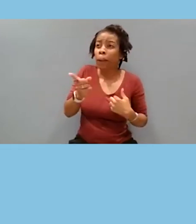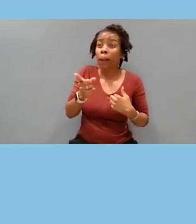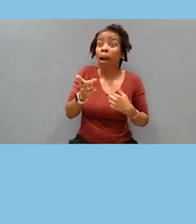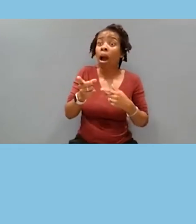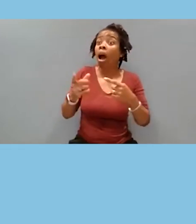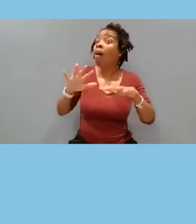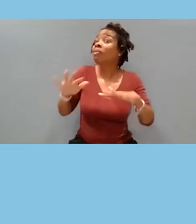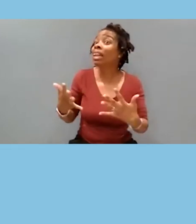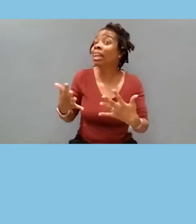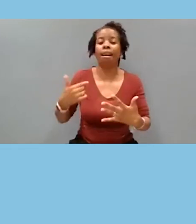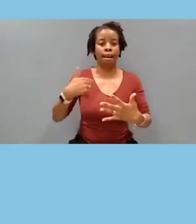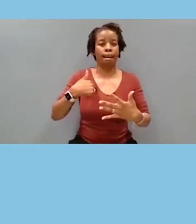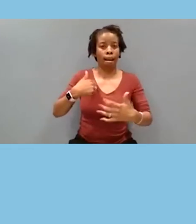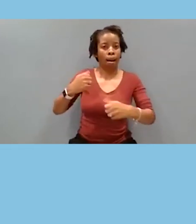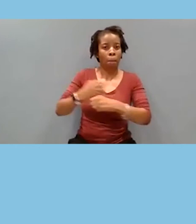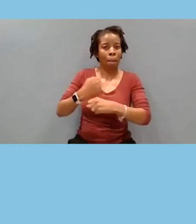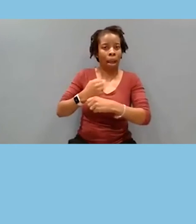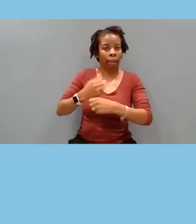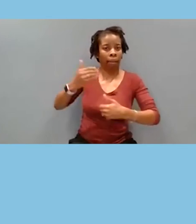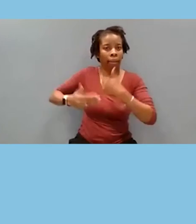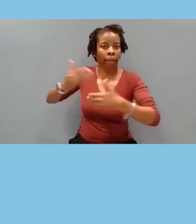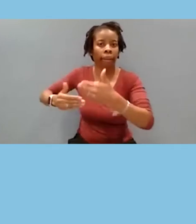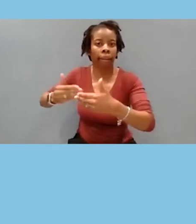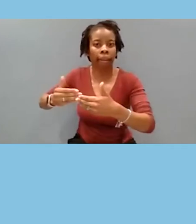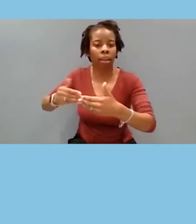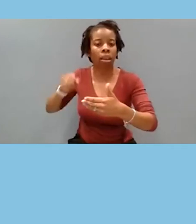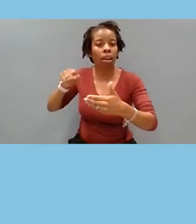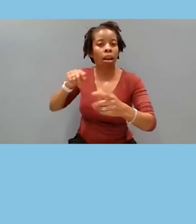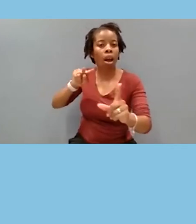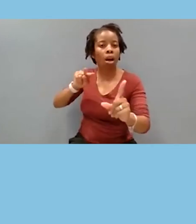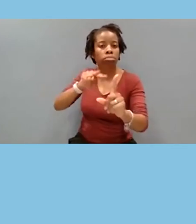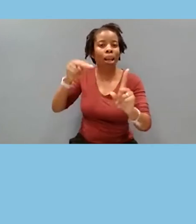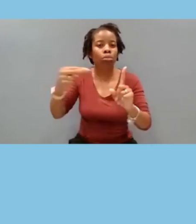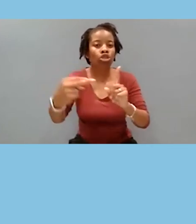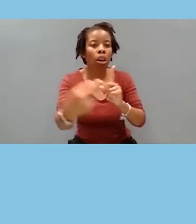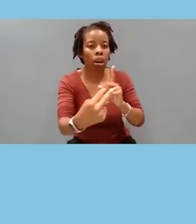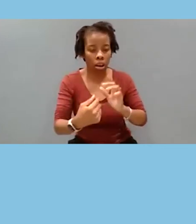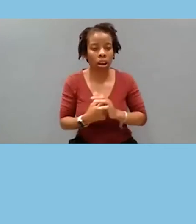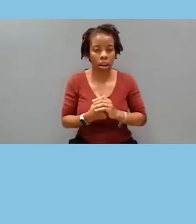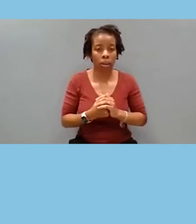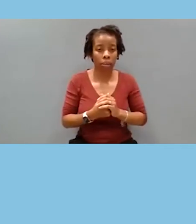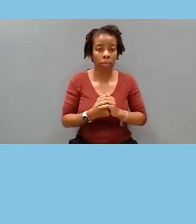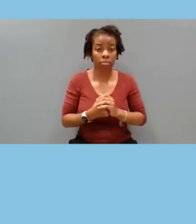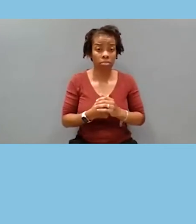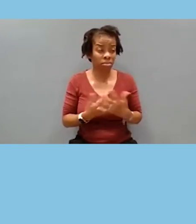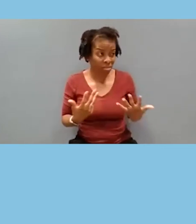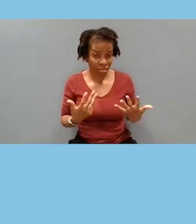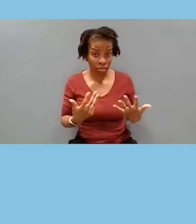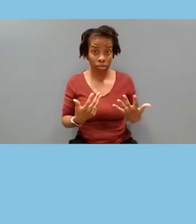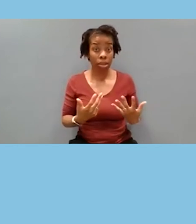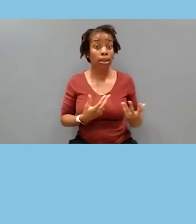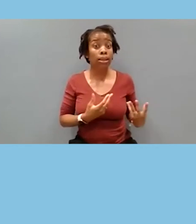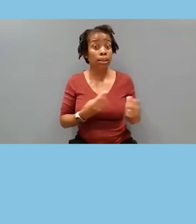it. It's a form of perception. After all, some versions of access are always